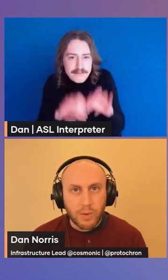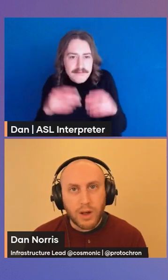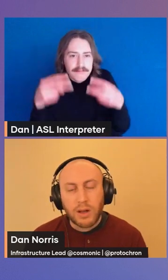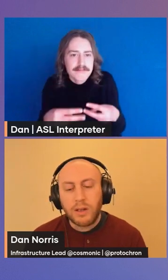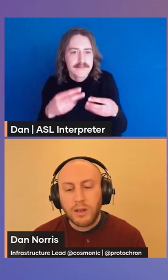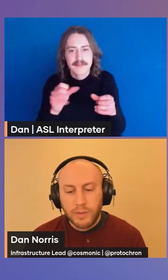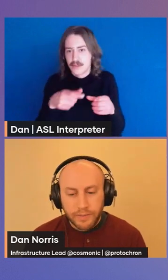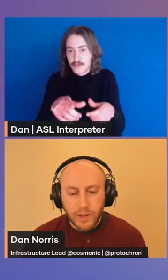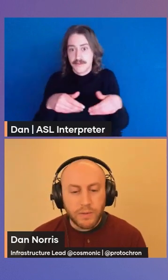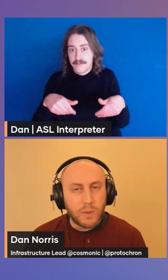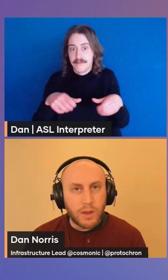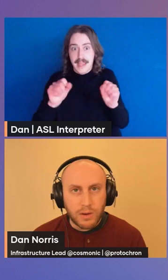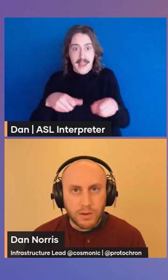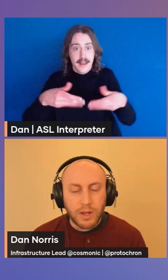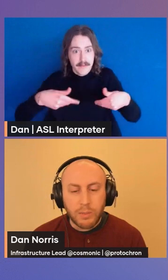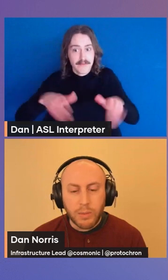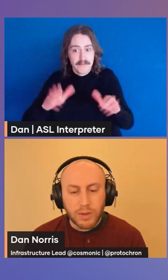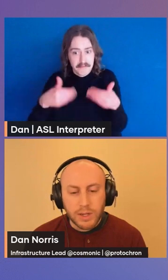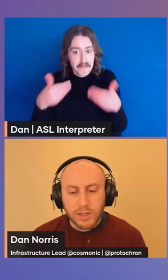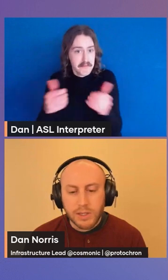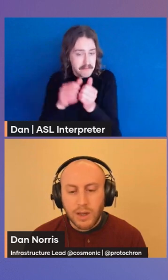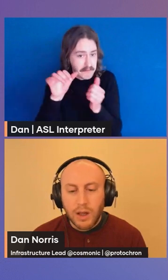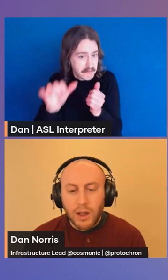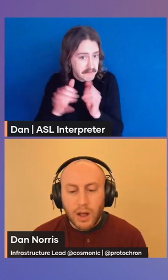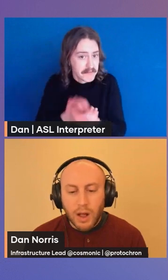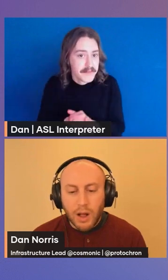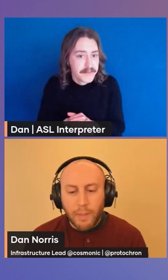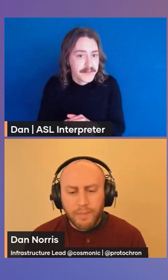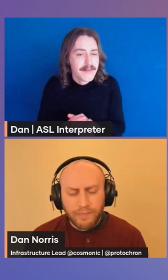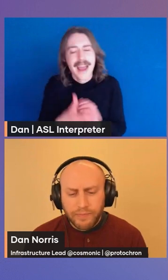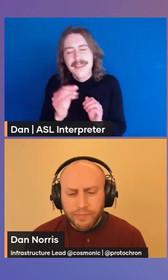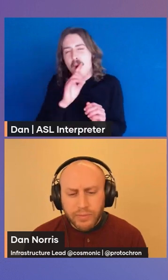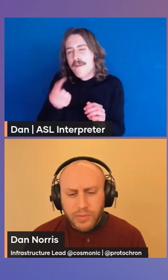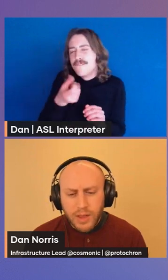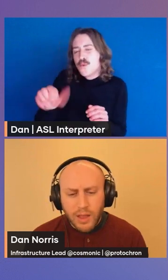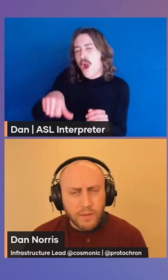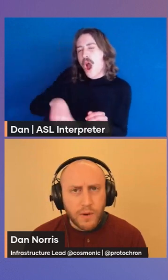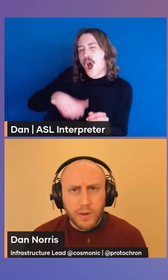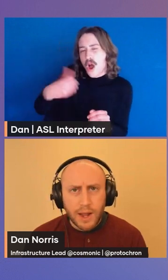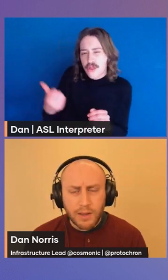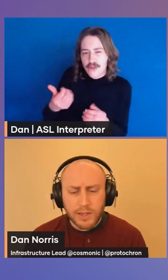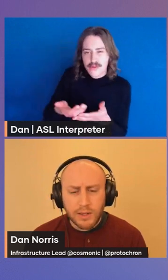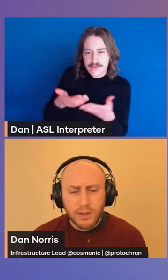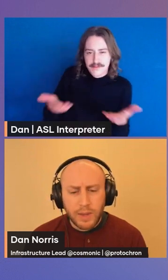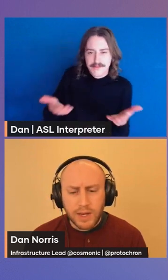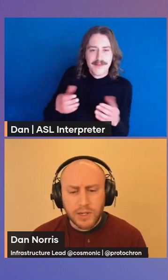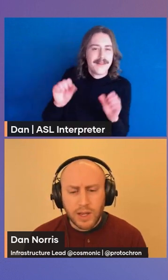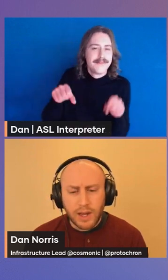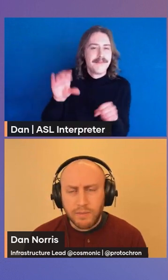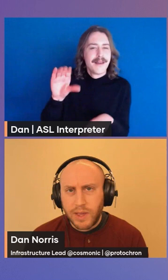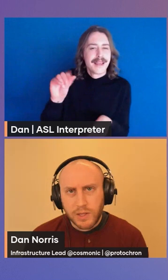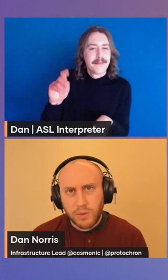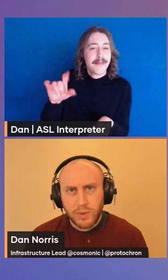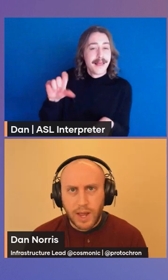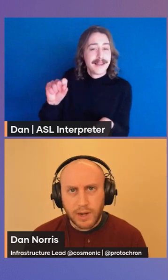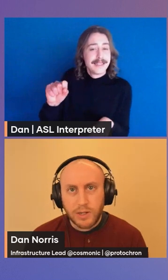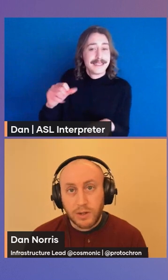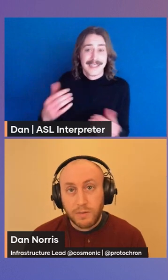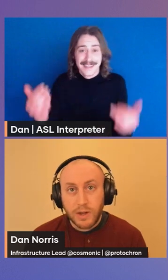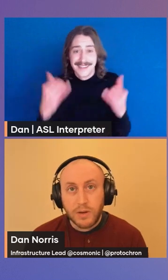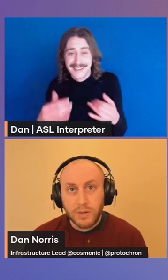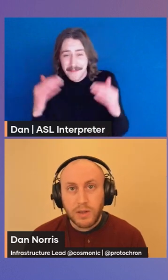netadmin, netraw, a few other capabilities. And And then further down at the Cilium agent line, that's where we